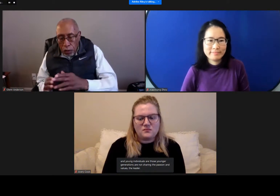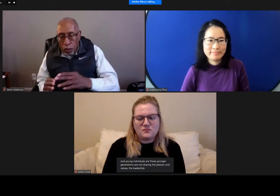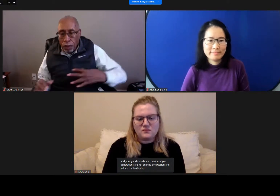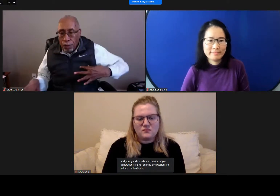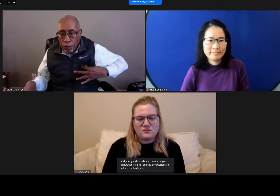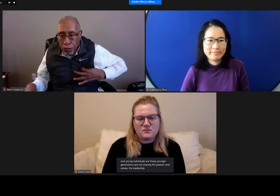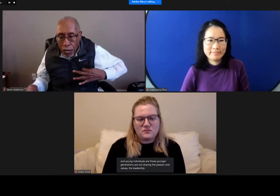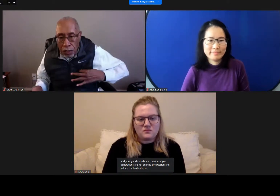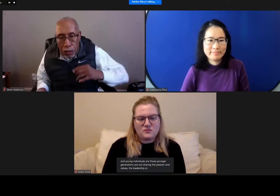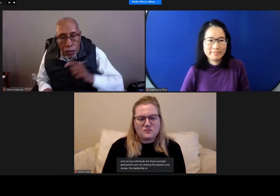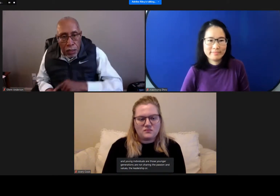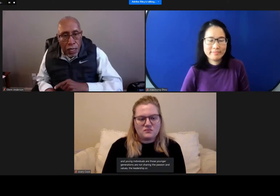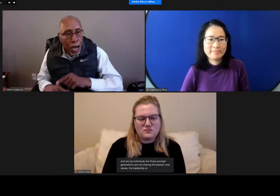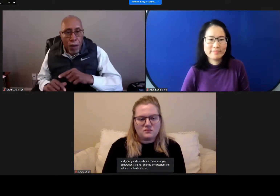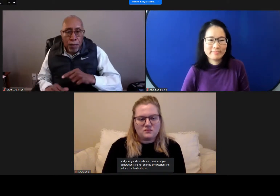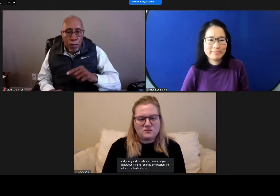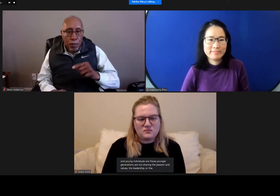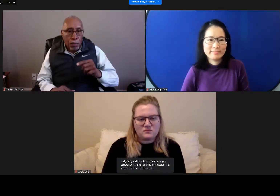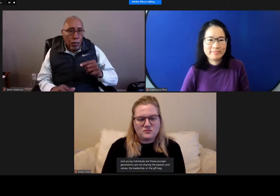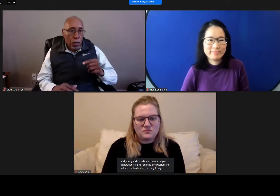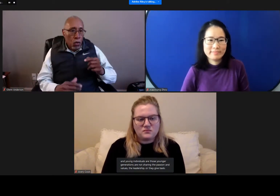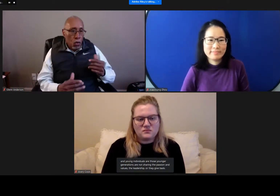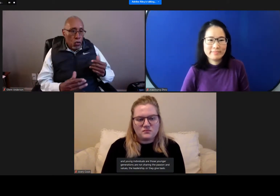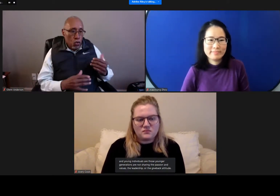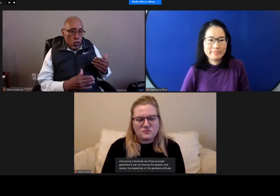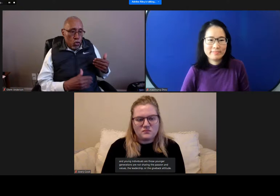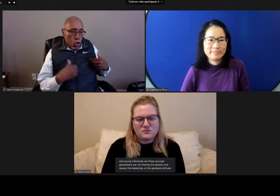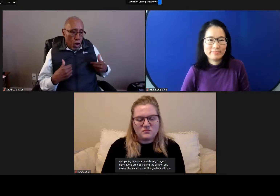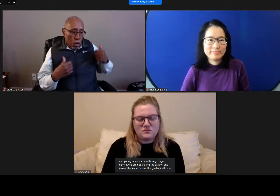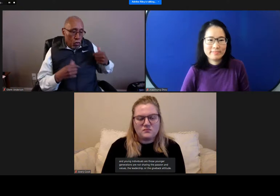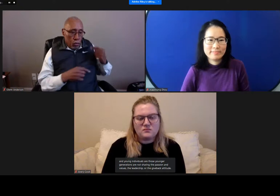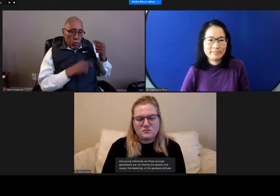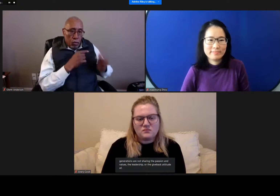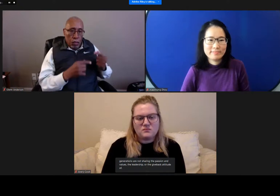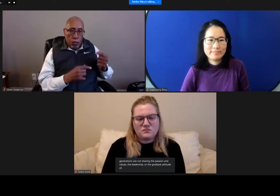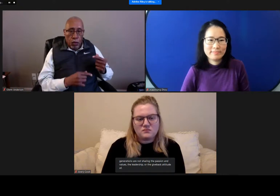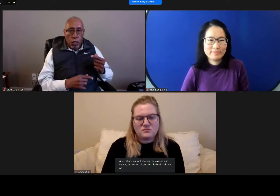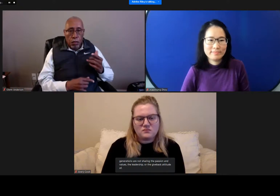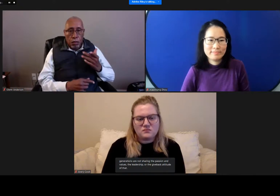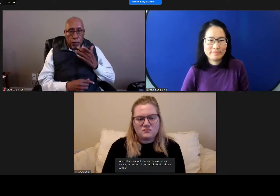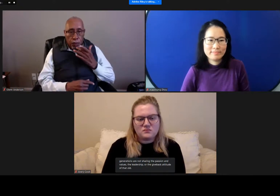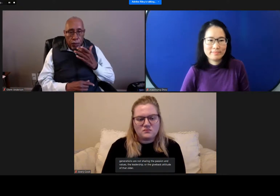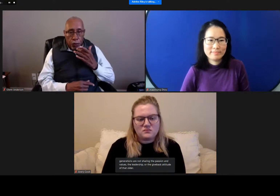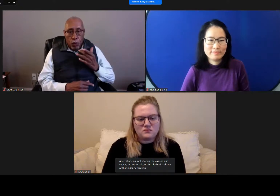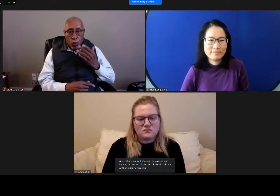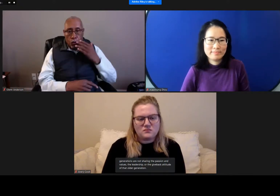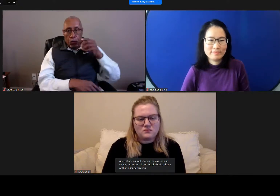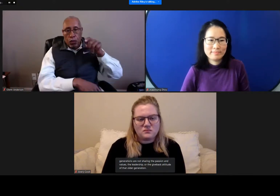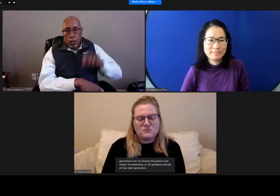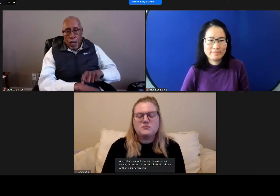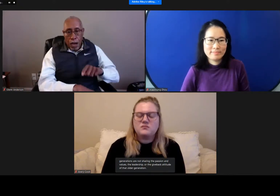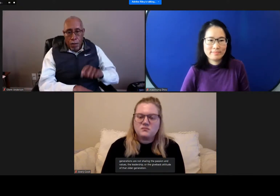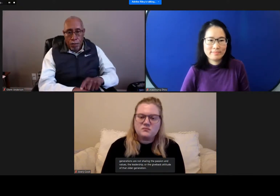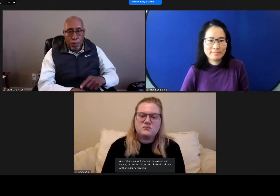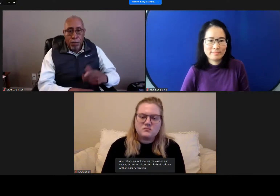leadership, or the give back attitude of that older generation.